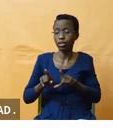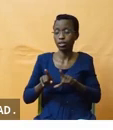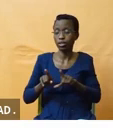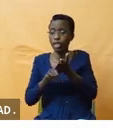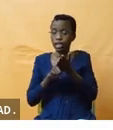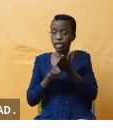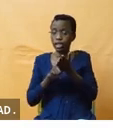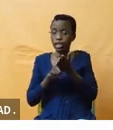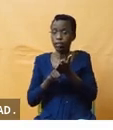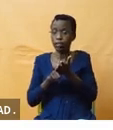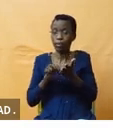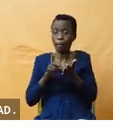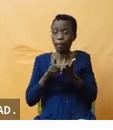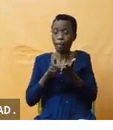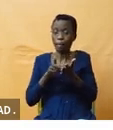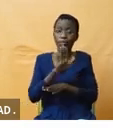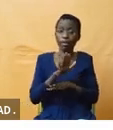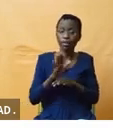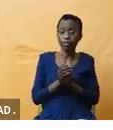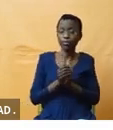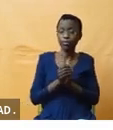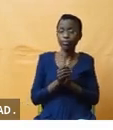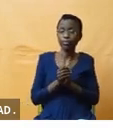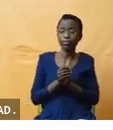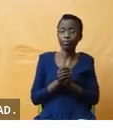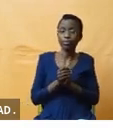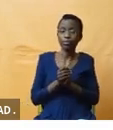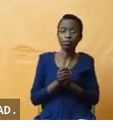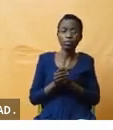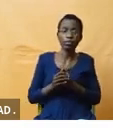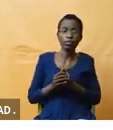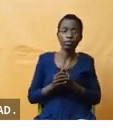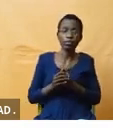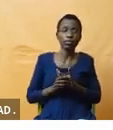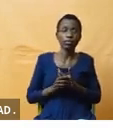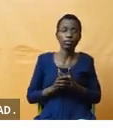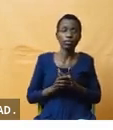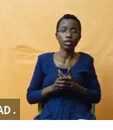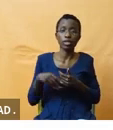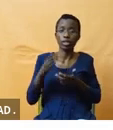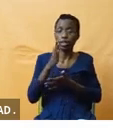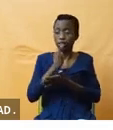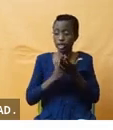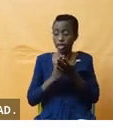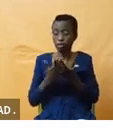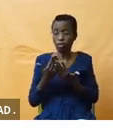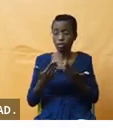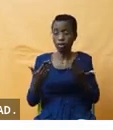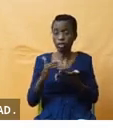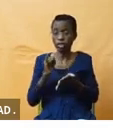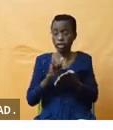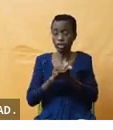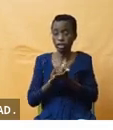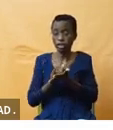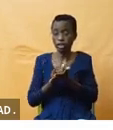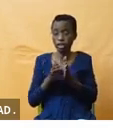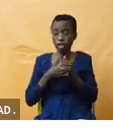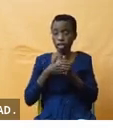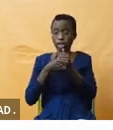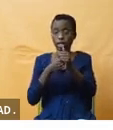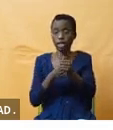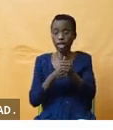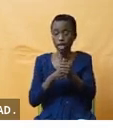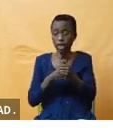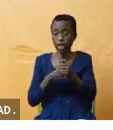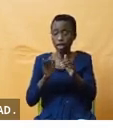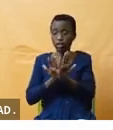Leonard has showed. So some of the instruments that guide transparency